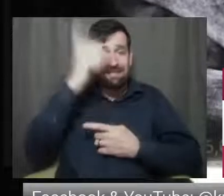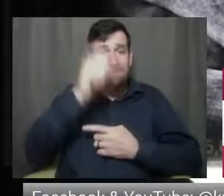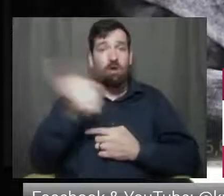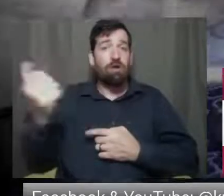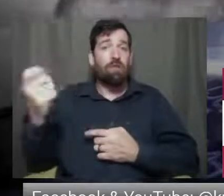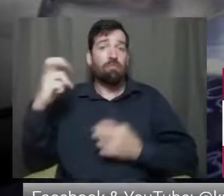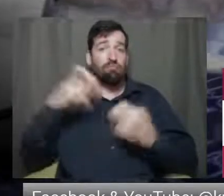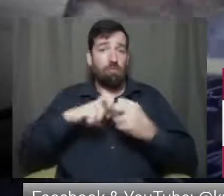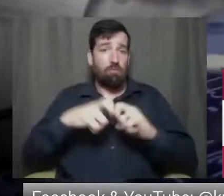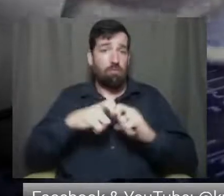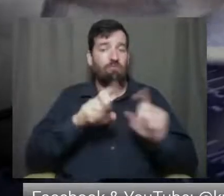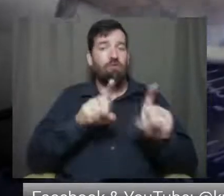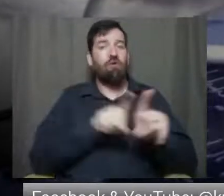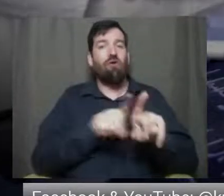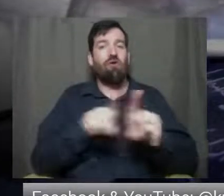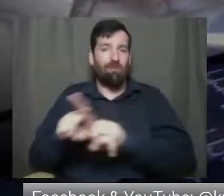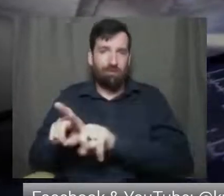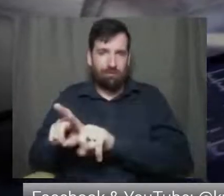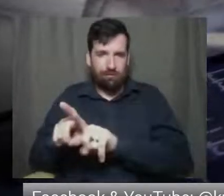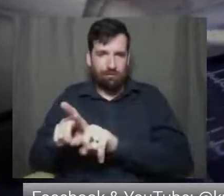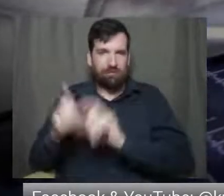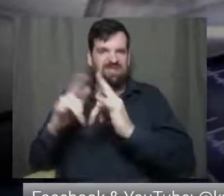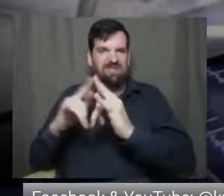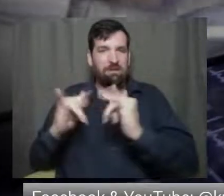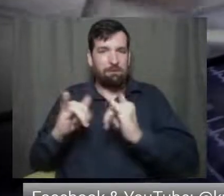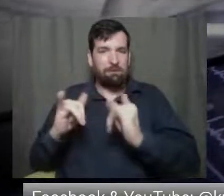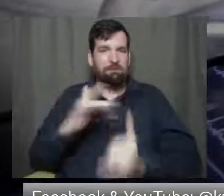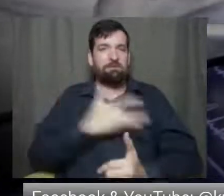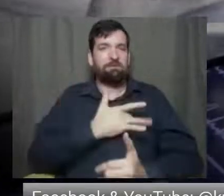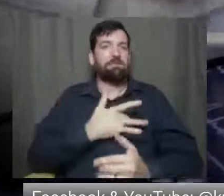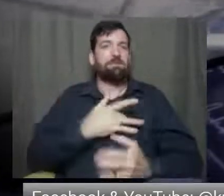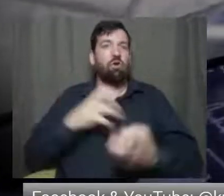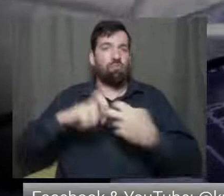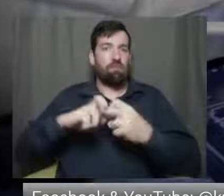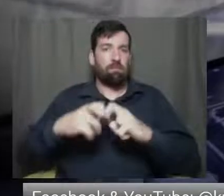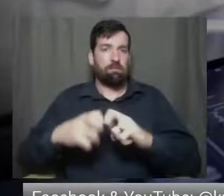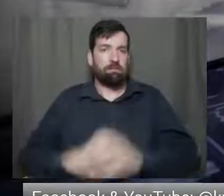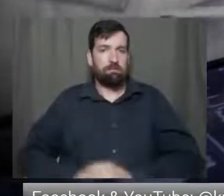go hand in hand with serious heart problems.